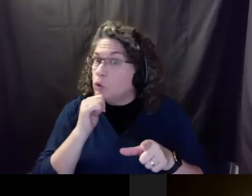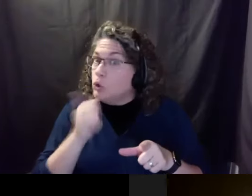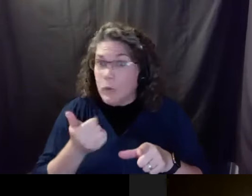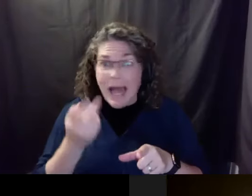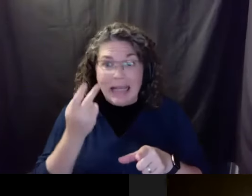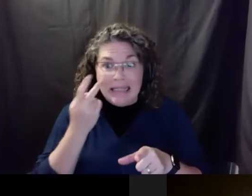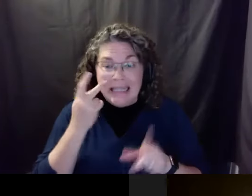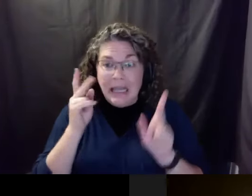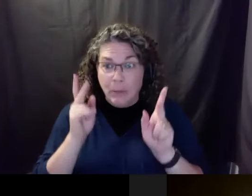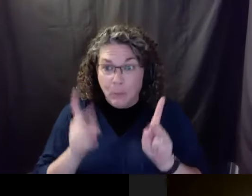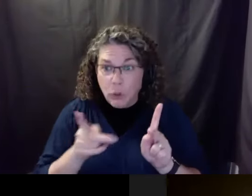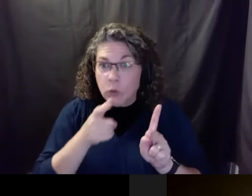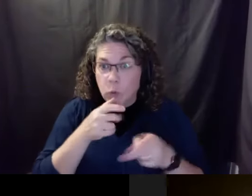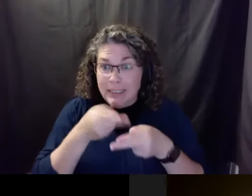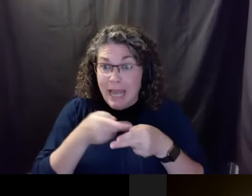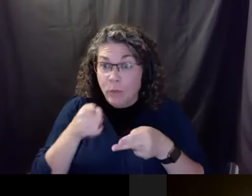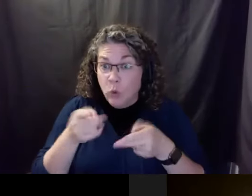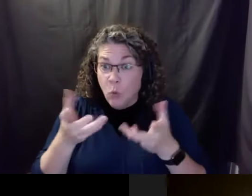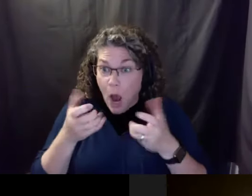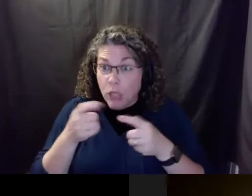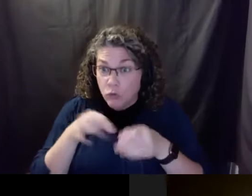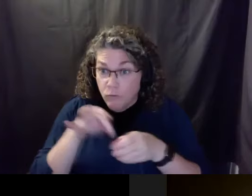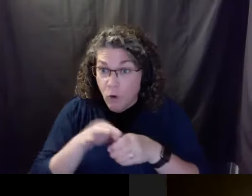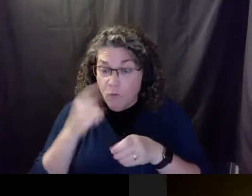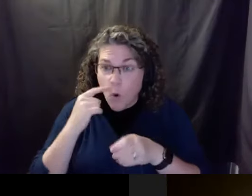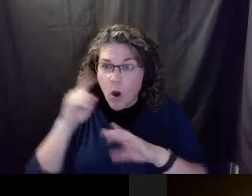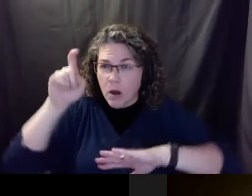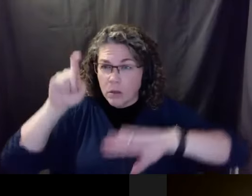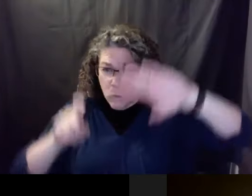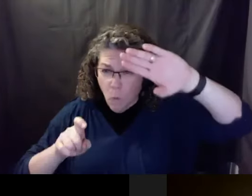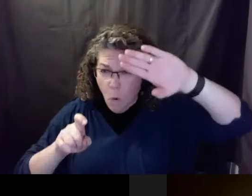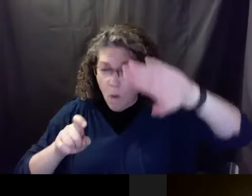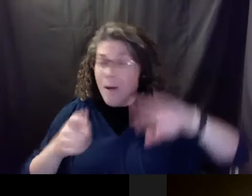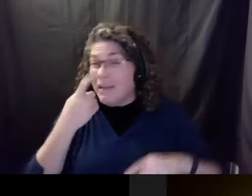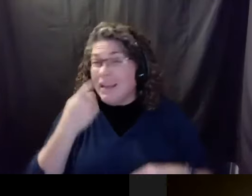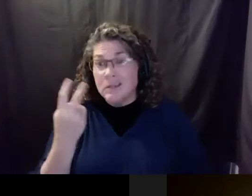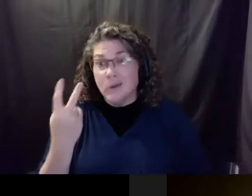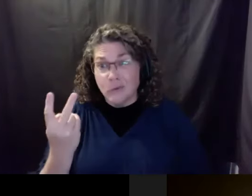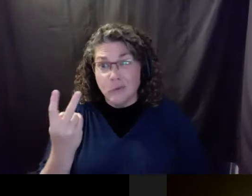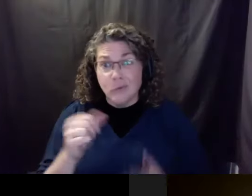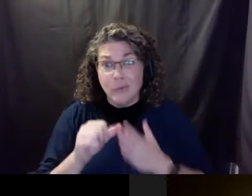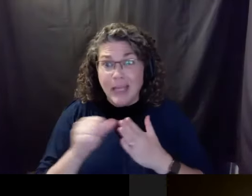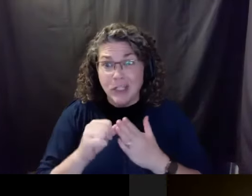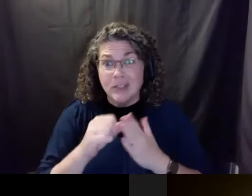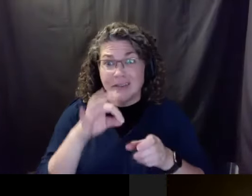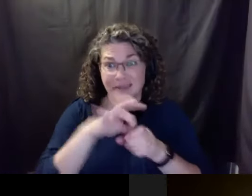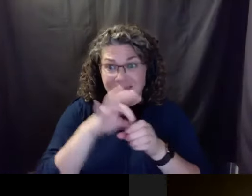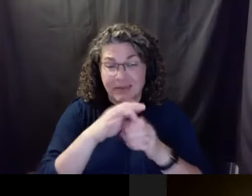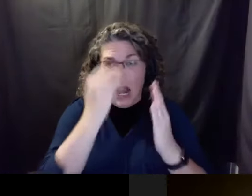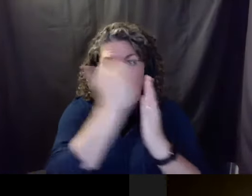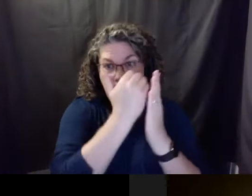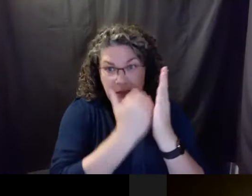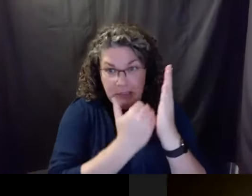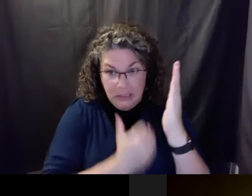for, make sure you go to the next page because there's possibly 2 pages of candidates listed. You're also going to